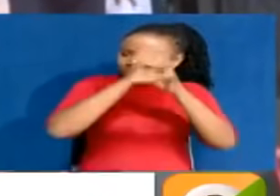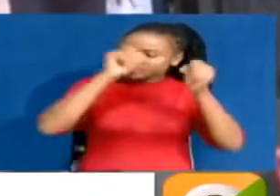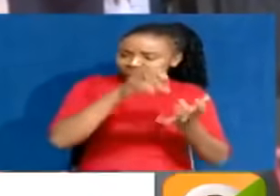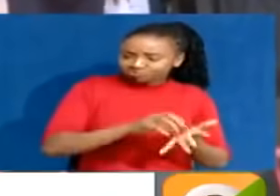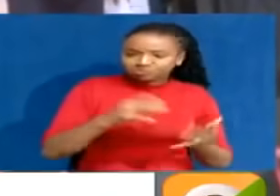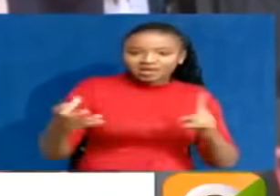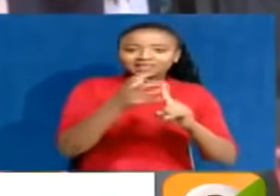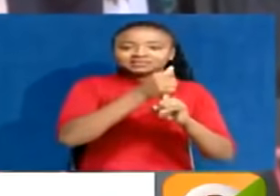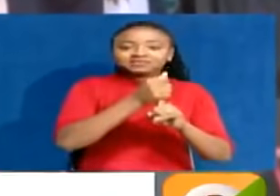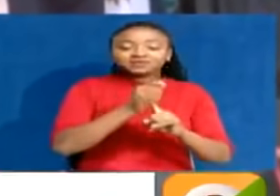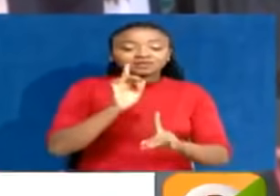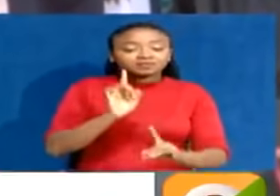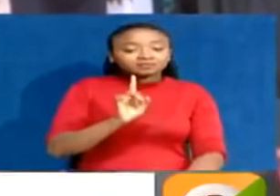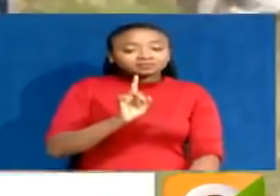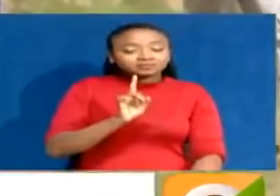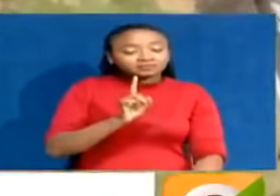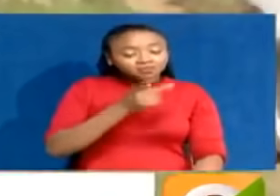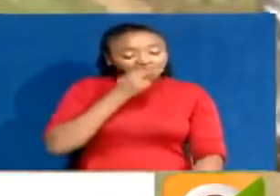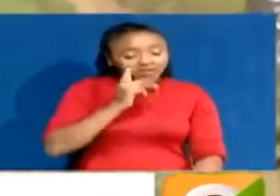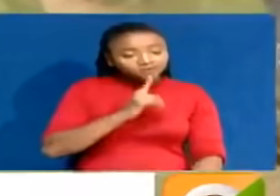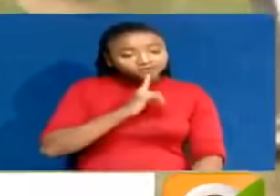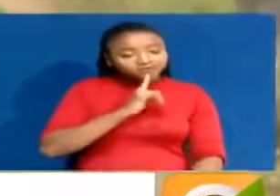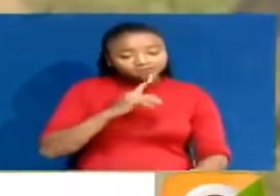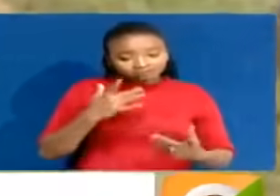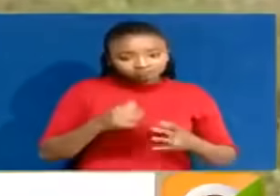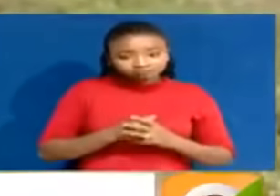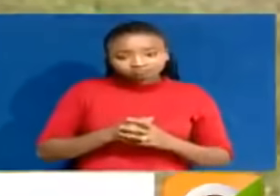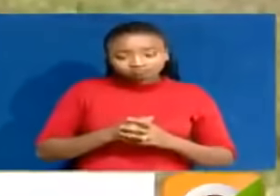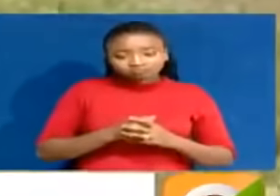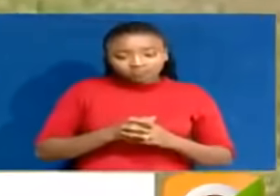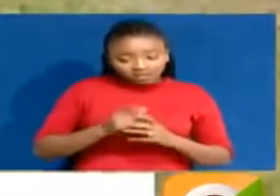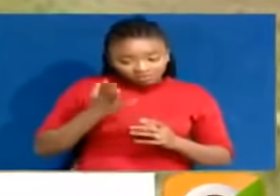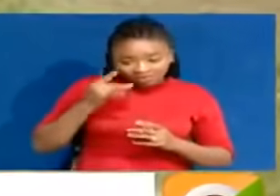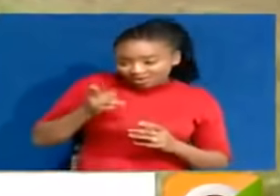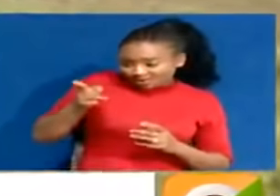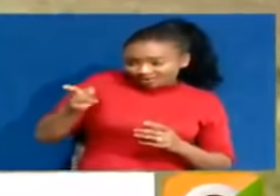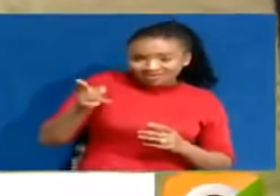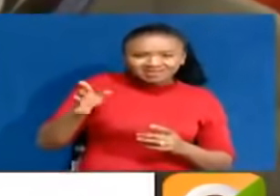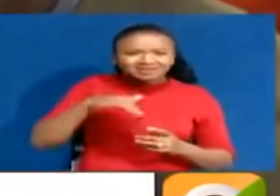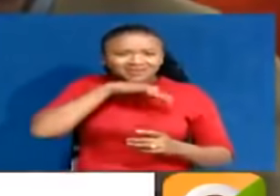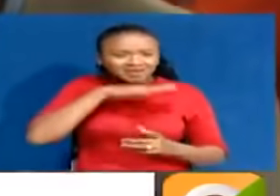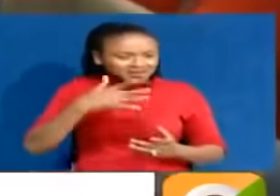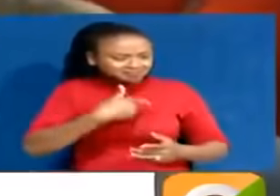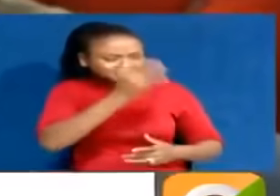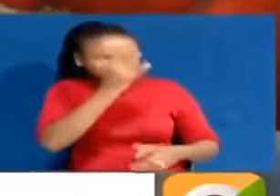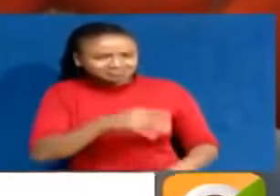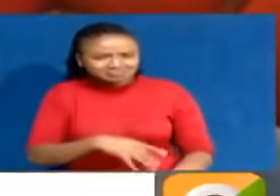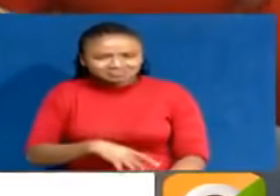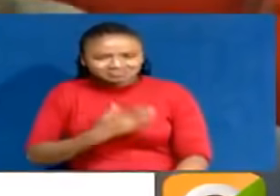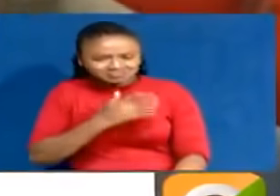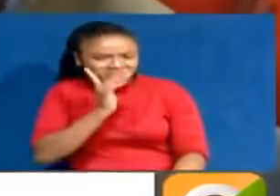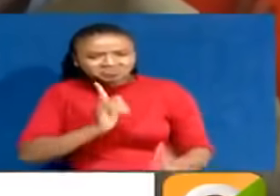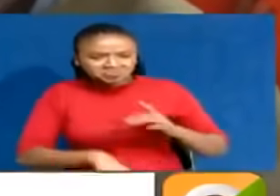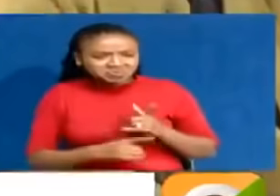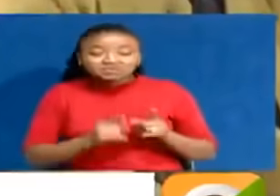Kenya, and the Wiper leader was not relenting. This after Odinga dismissed his claims. Today in Murang’a, during a church